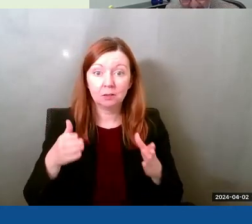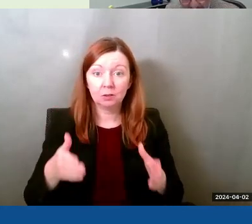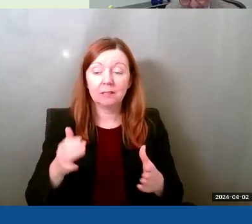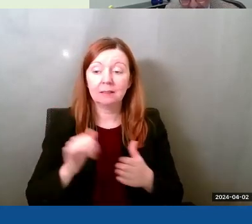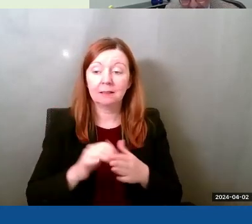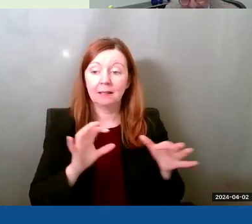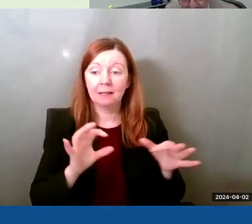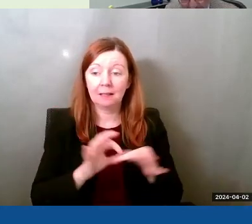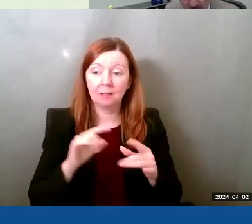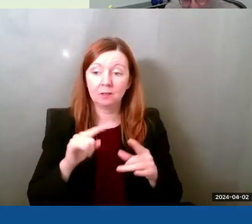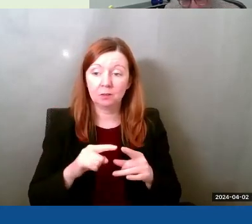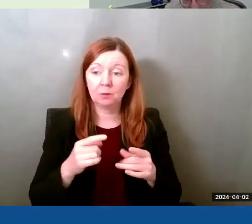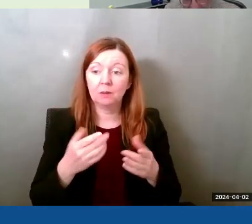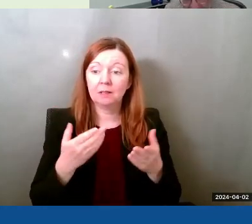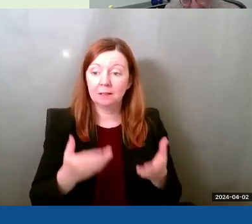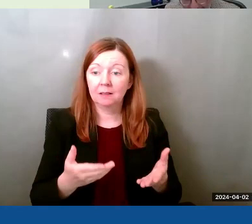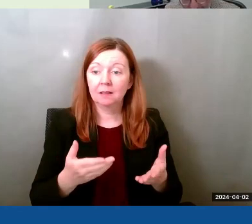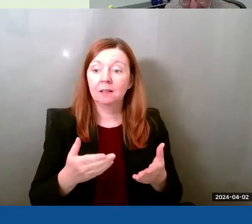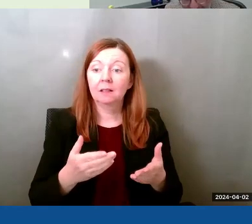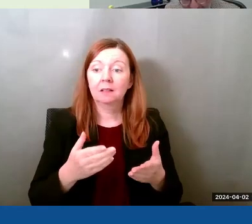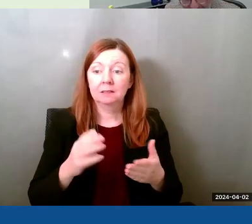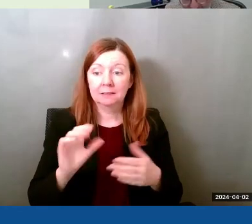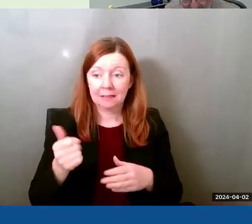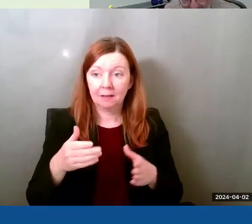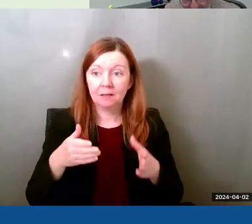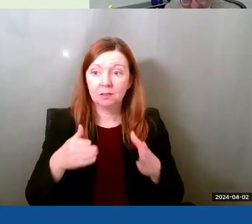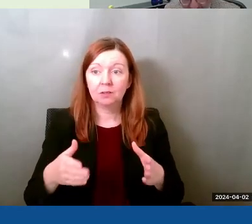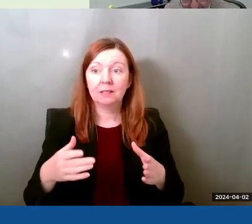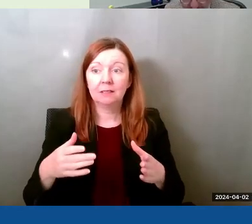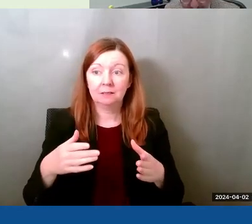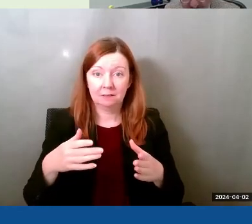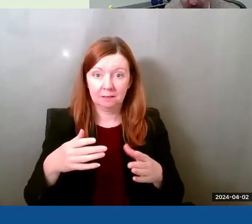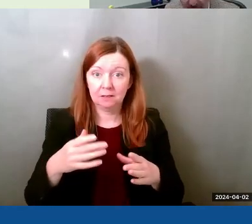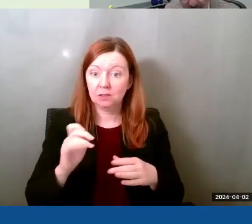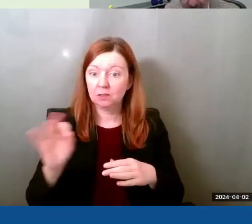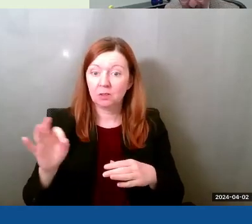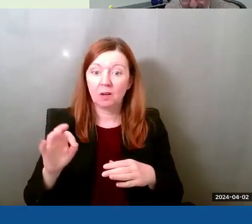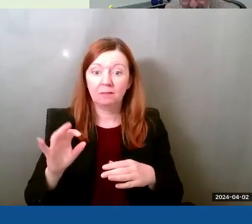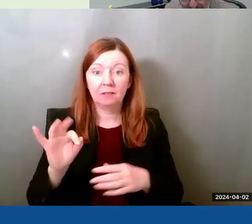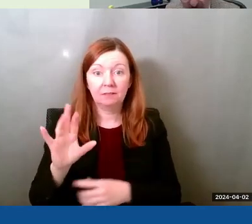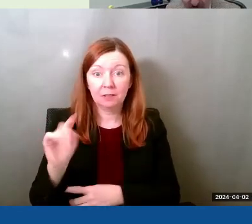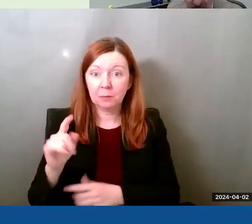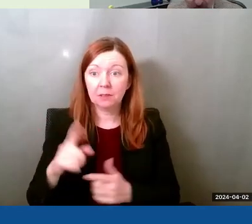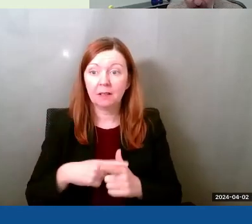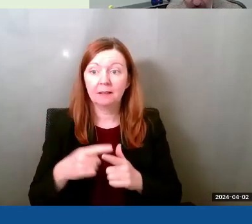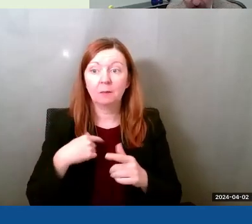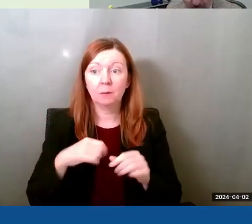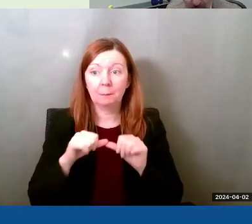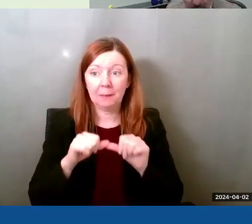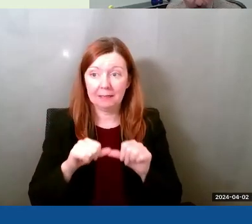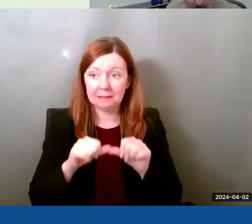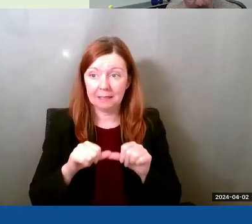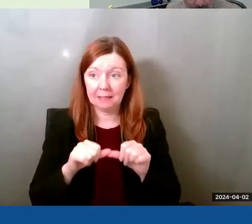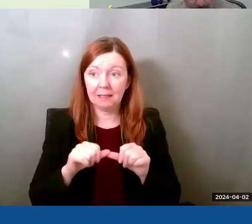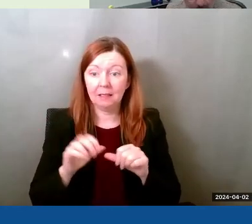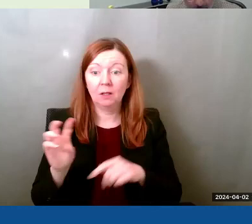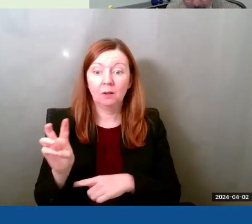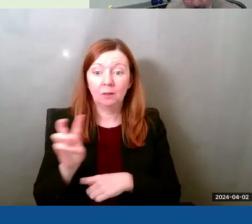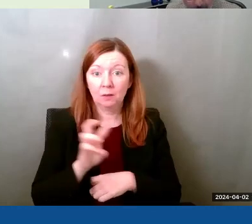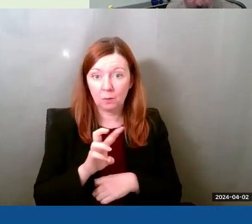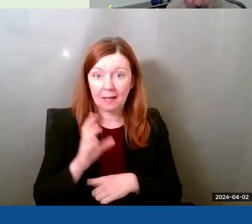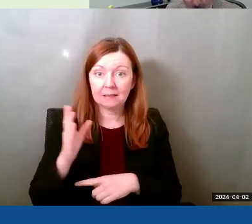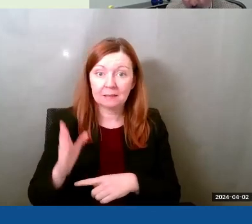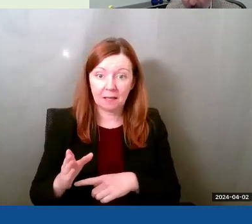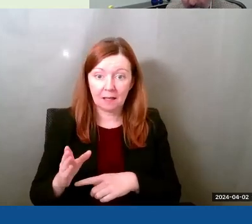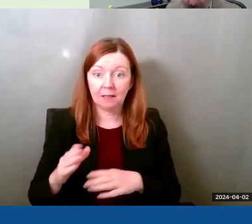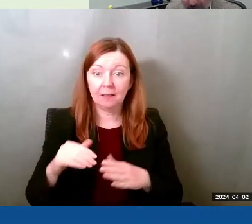that connects to the existing 10th Street entrance that's just off of Filbert. And then we're maintaining the west side entrance